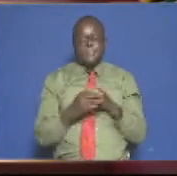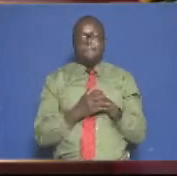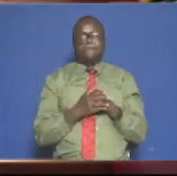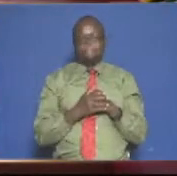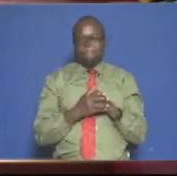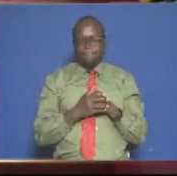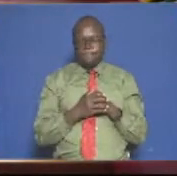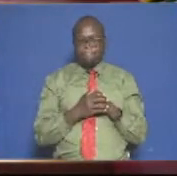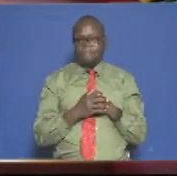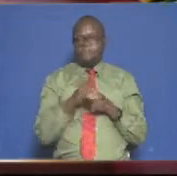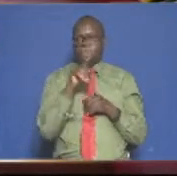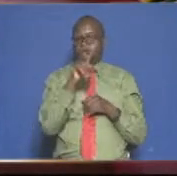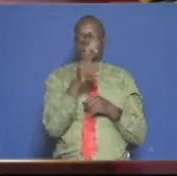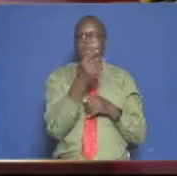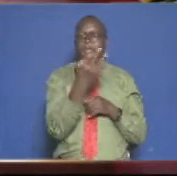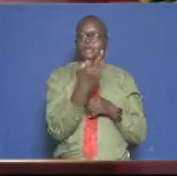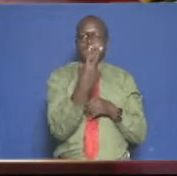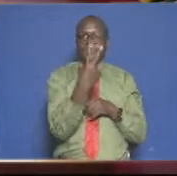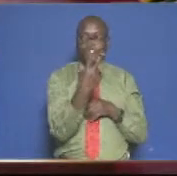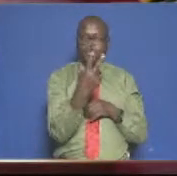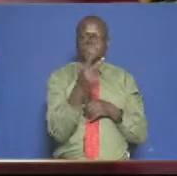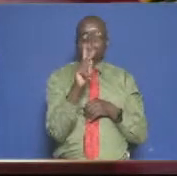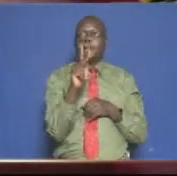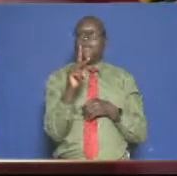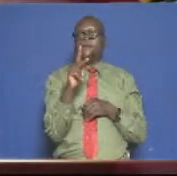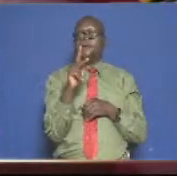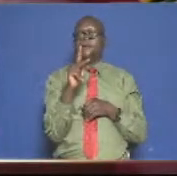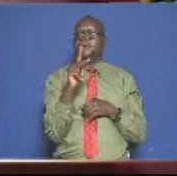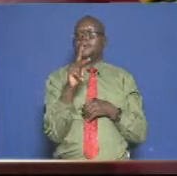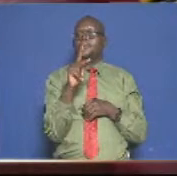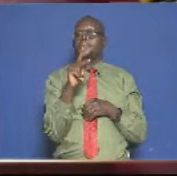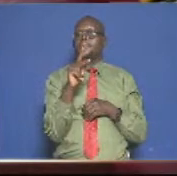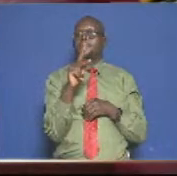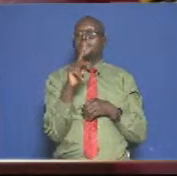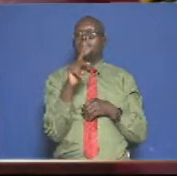E, 132 kVA and